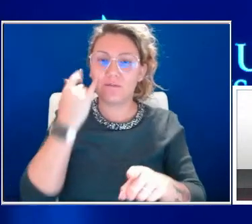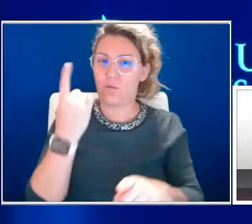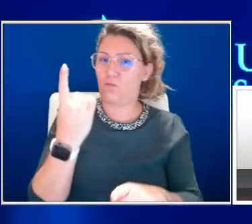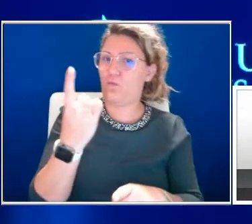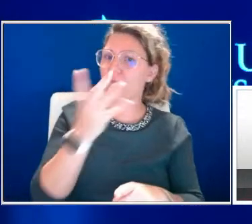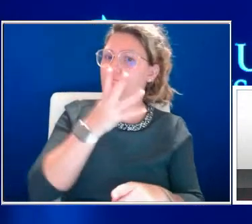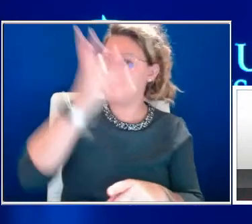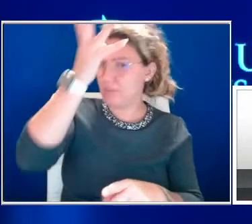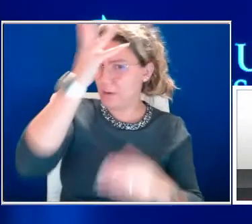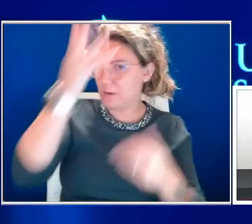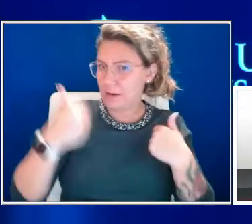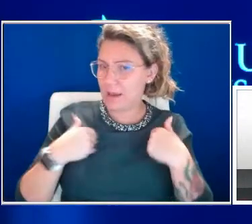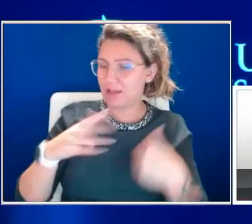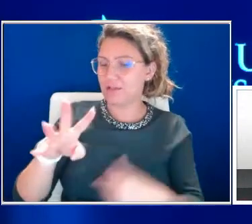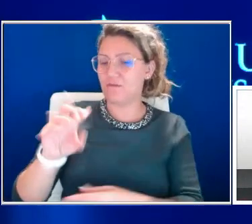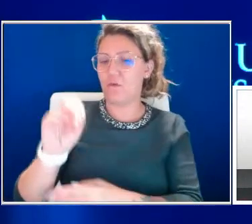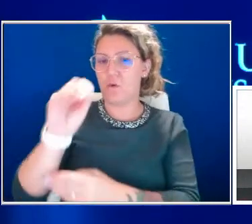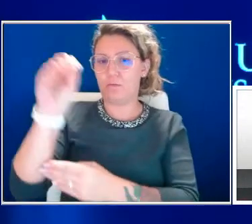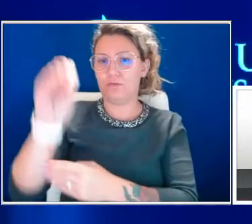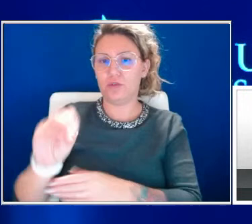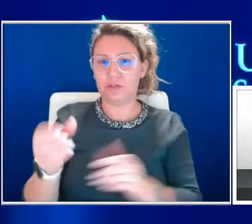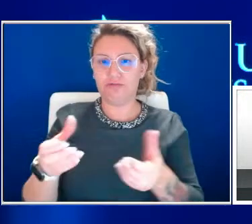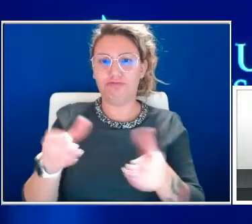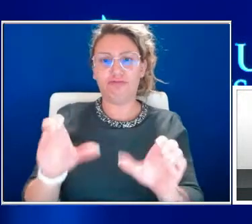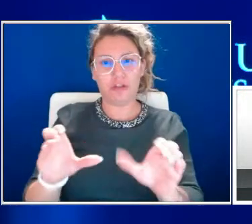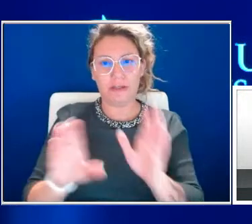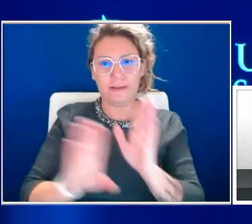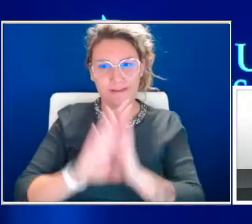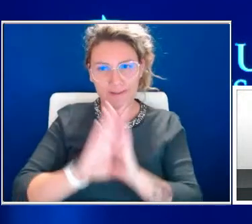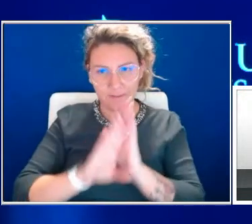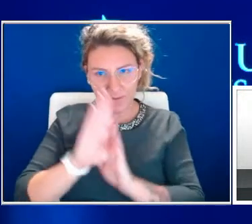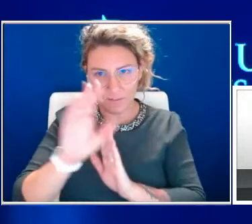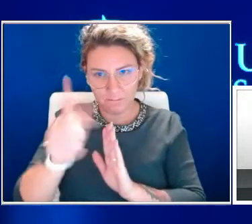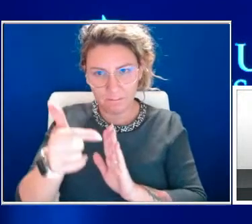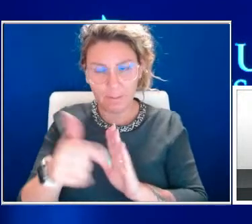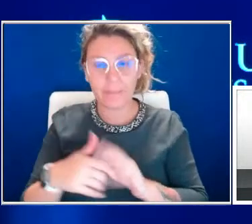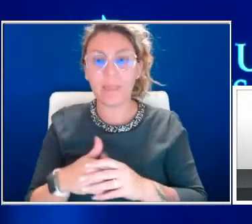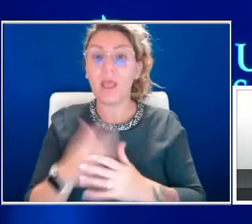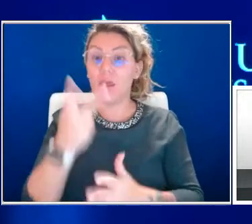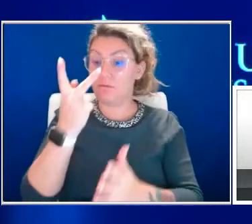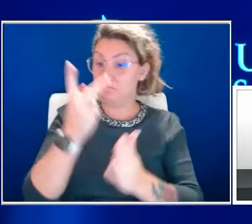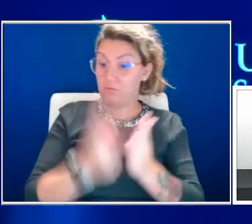a 40% chance of developing them. If both of your parents have